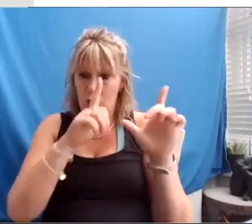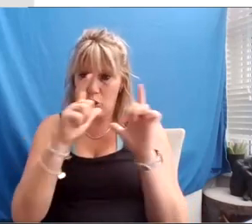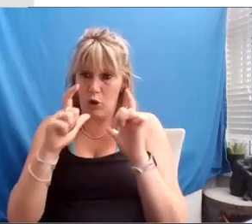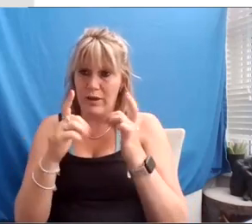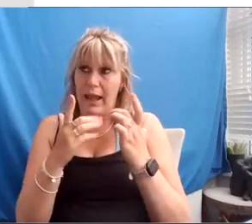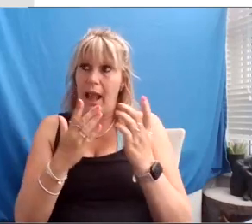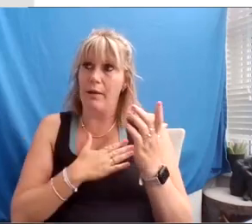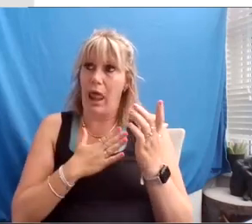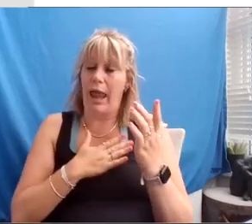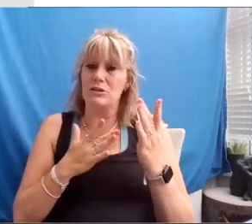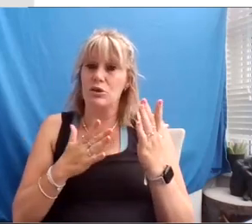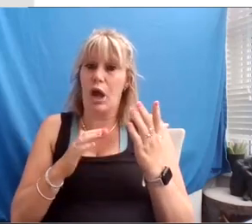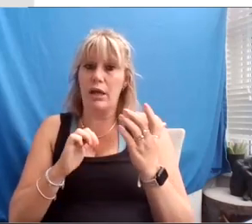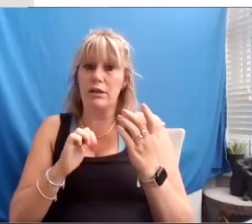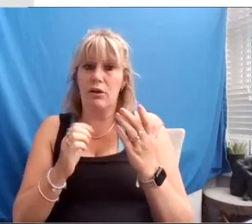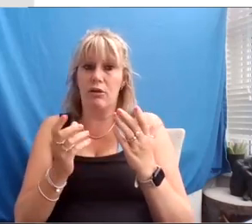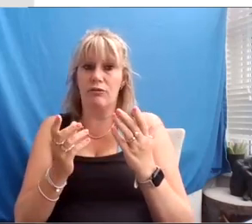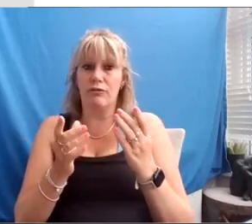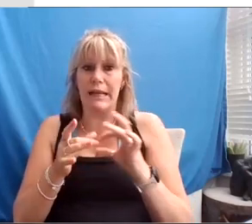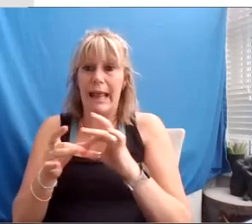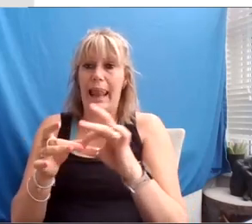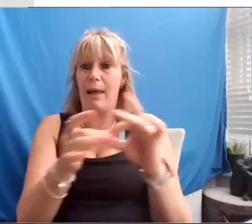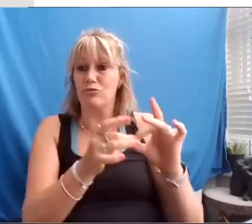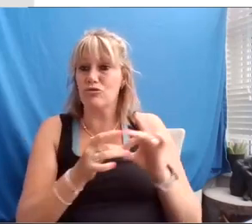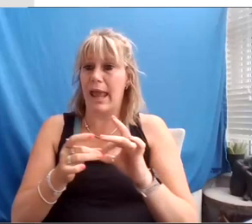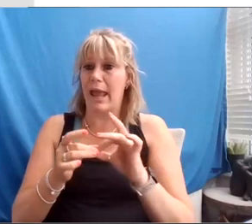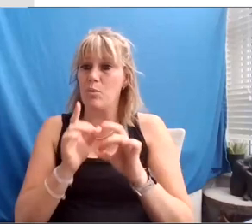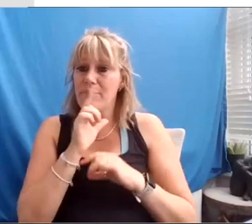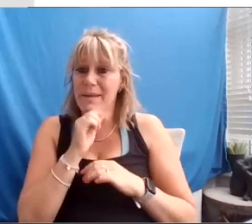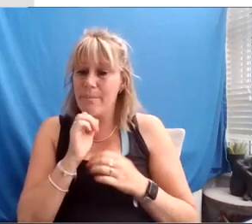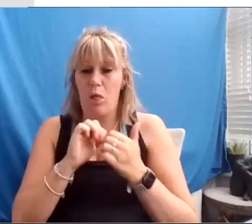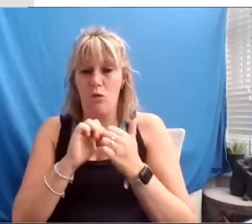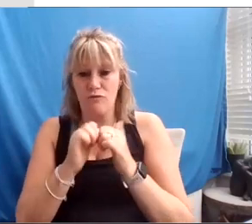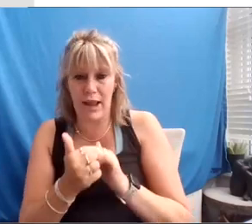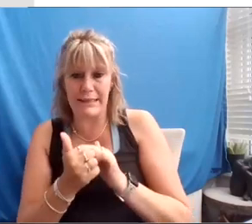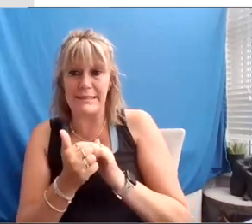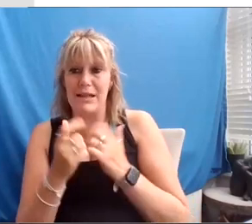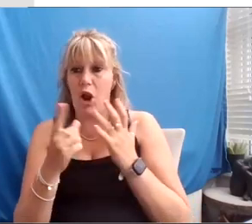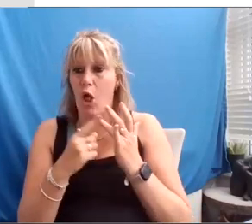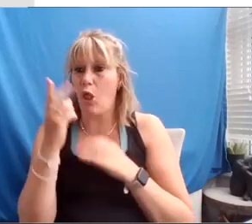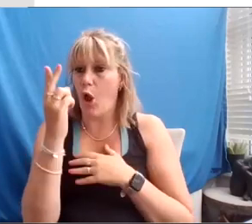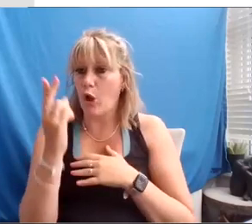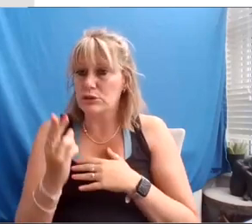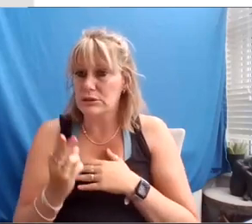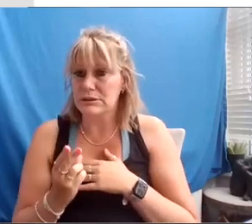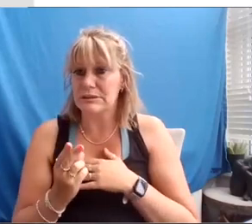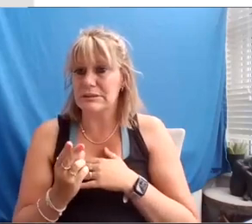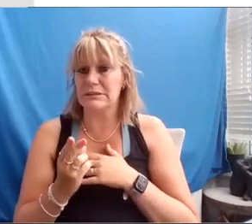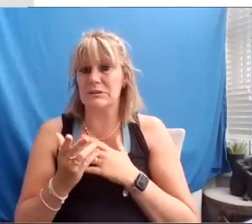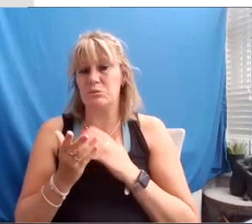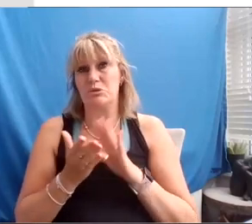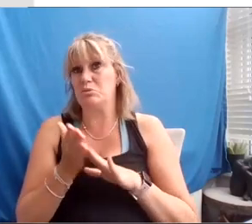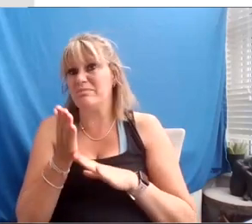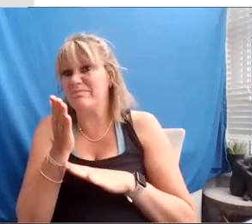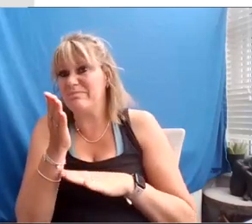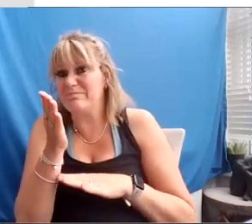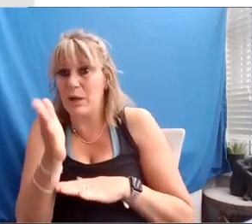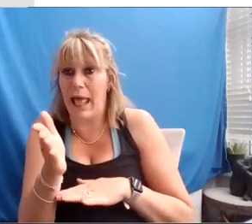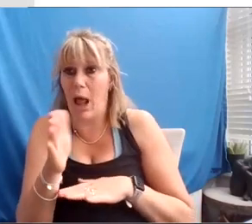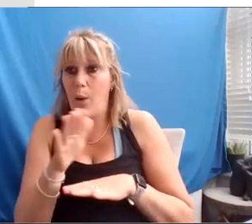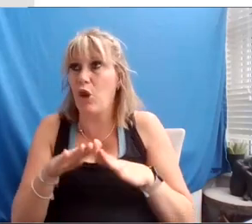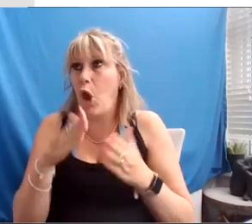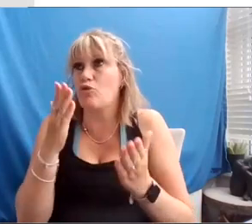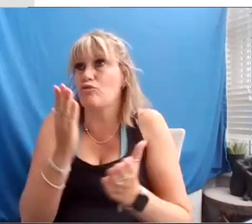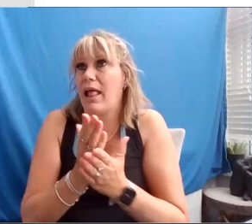people, friends and other sort of artists. And we just sort of went out with no sort of real